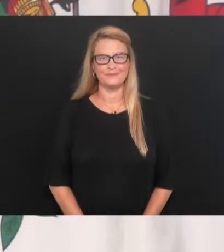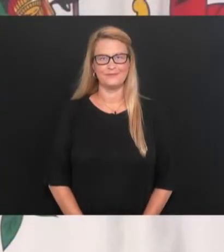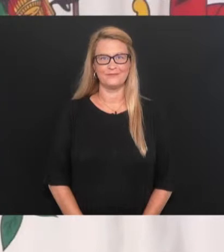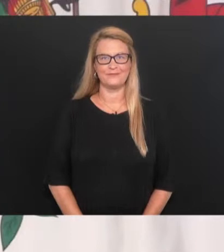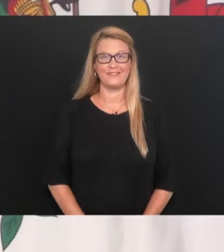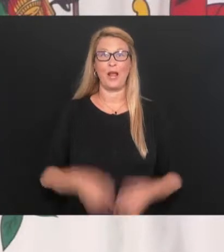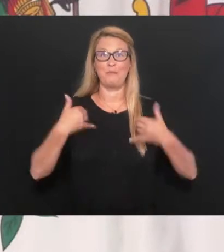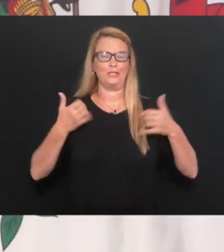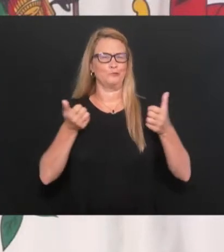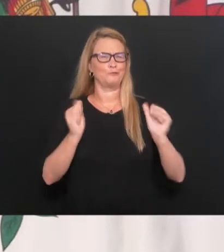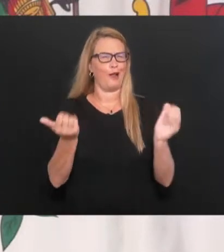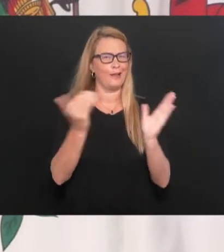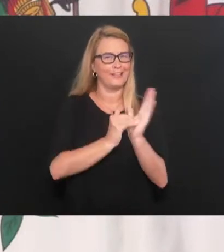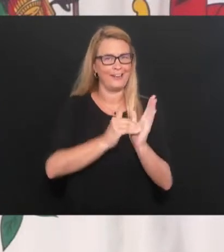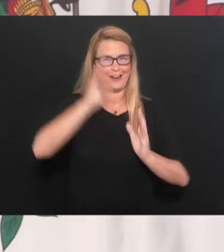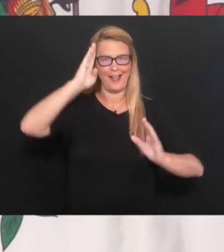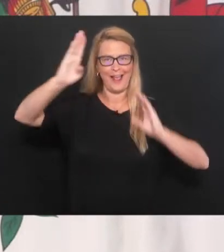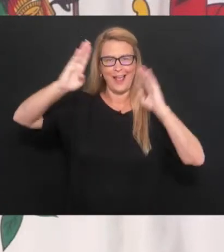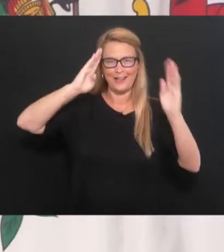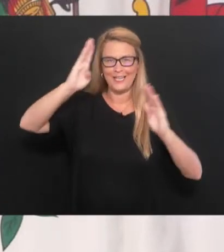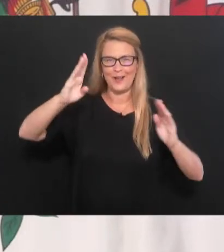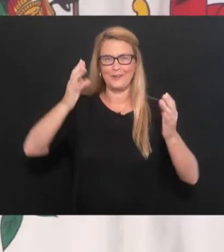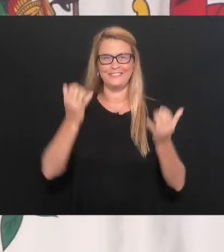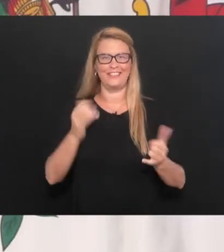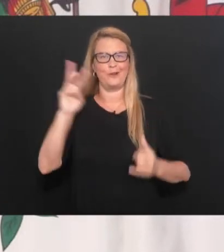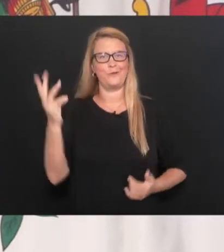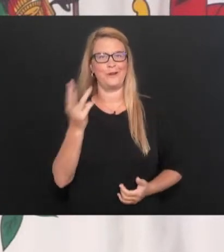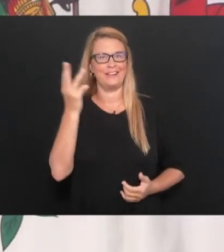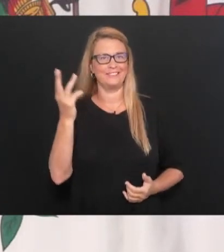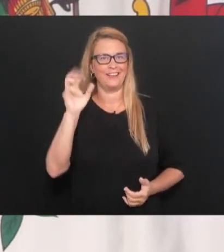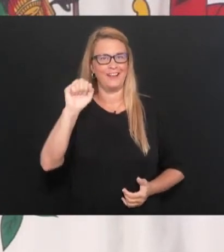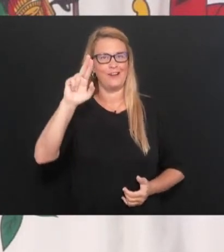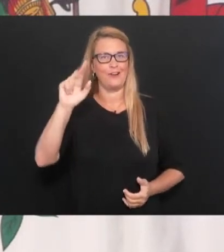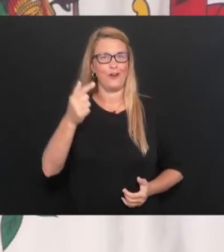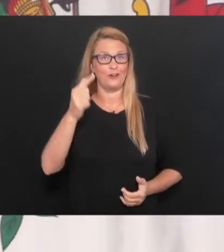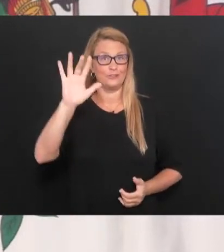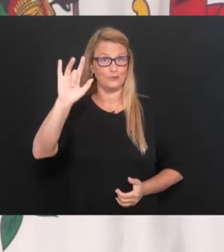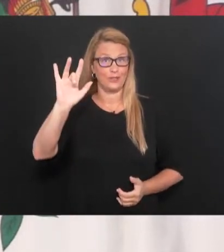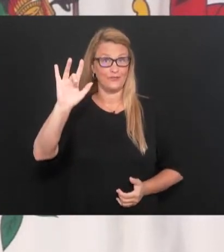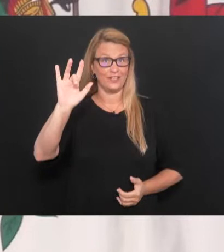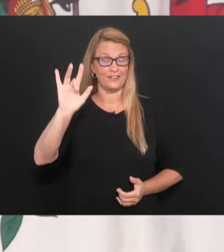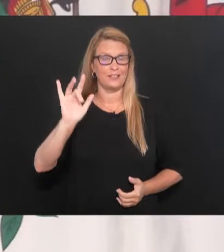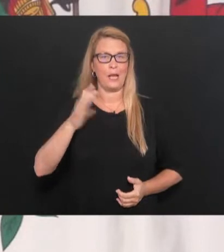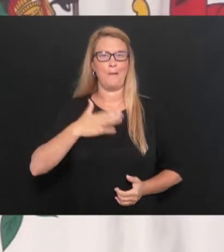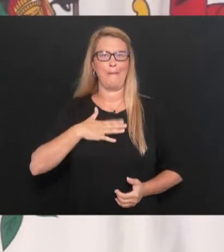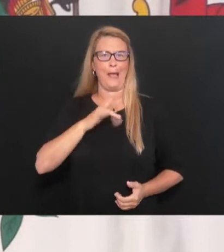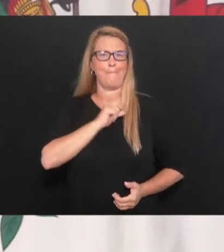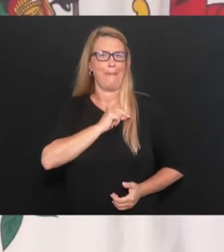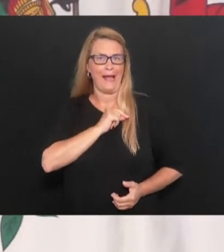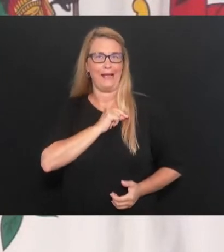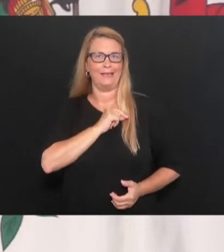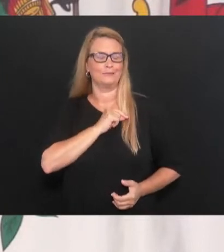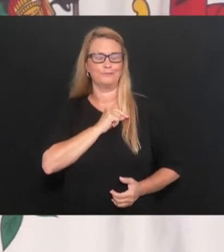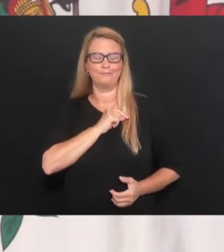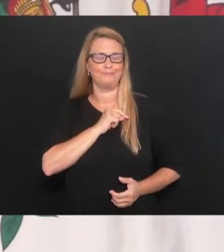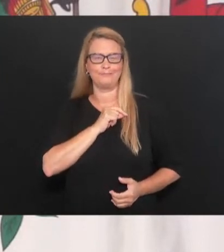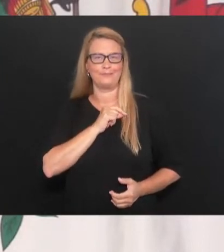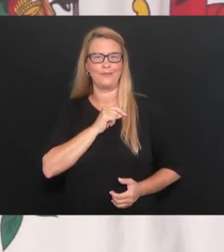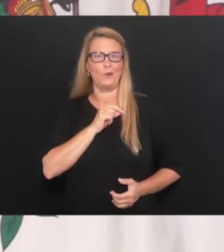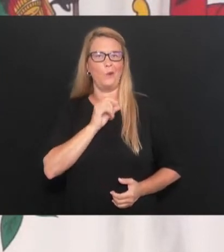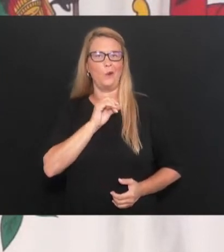Let's try it again. Hello, everyone. It's Wednesday, August the 25th. I guess my mic was muted. My mic